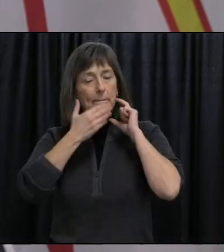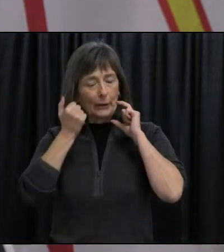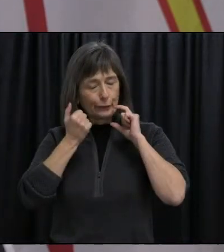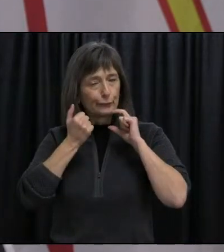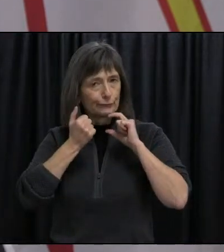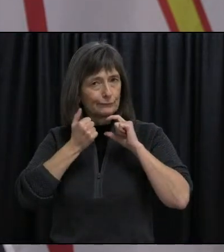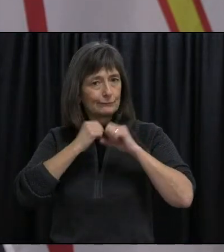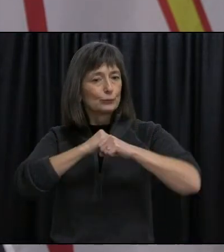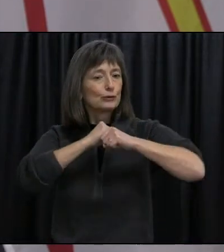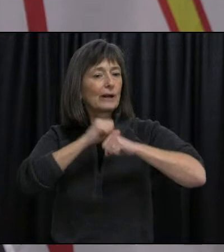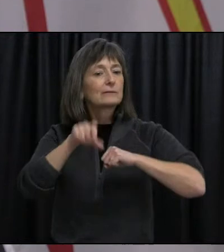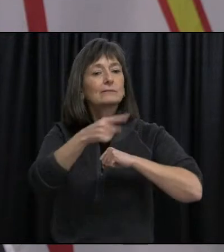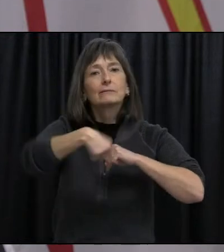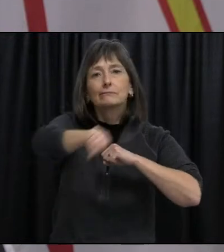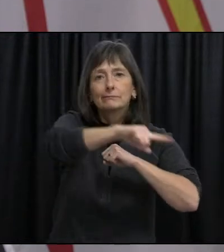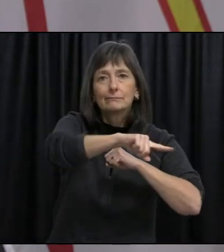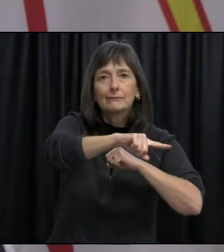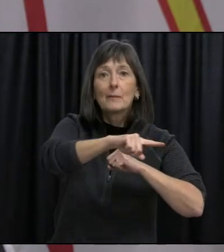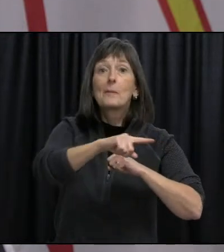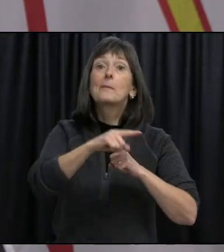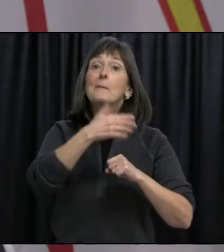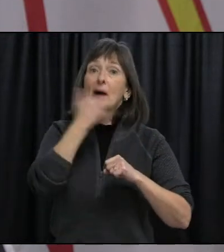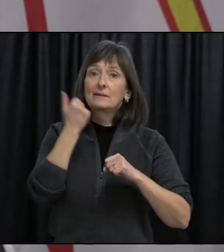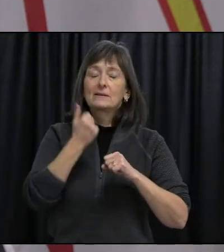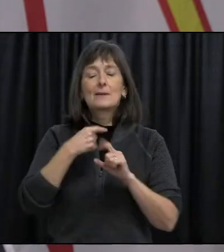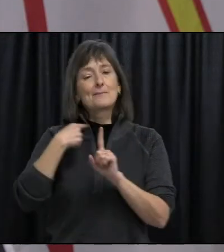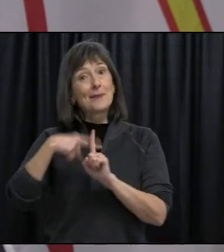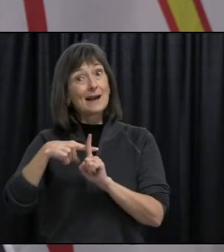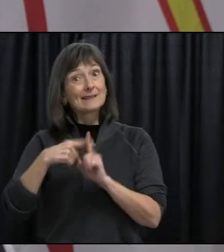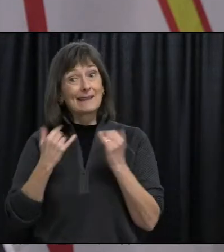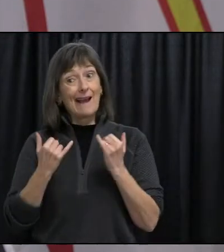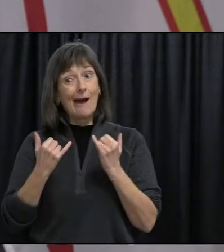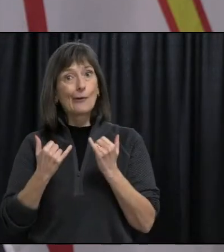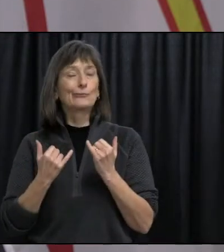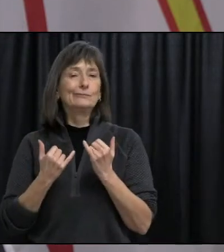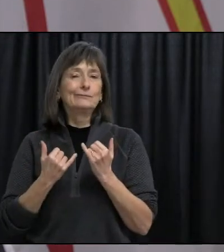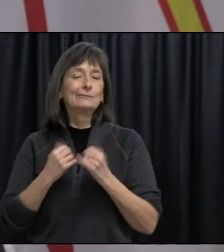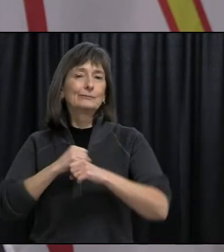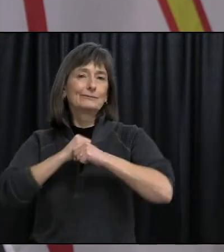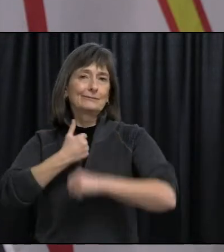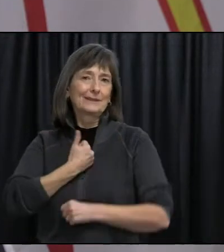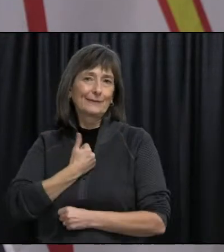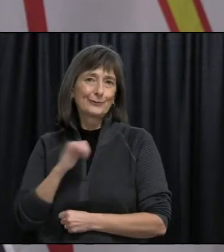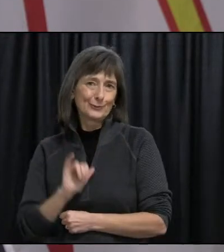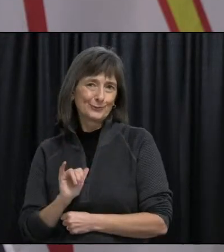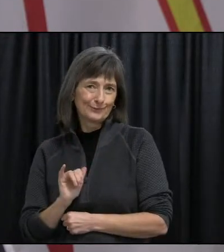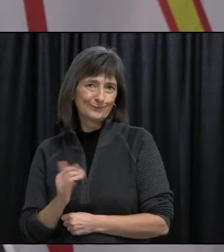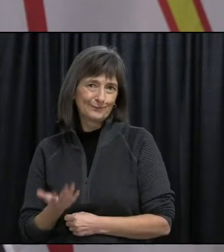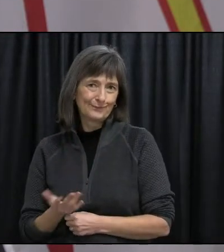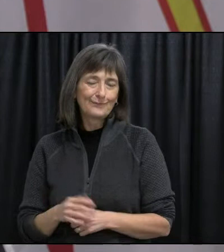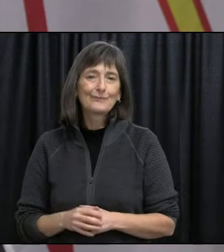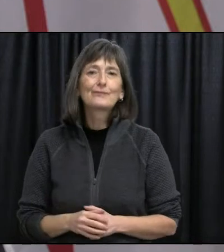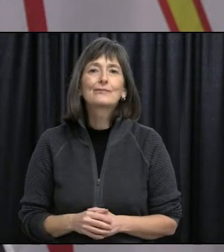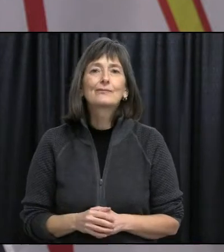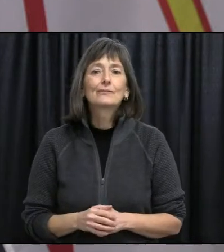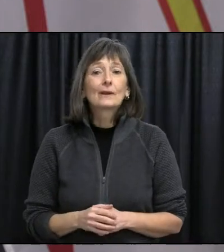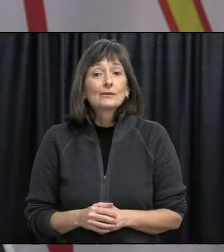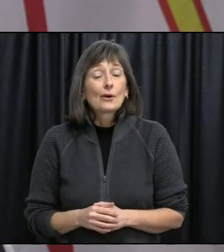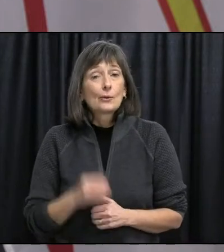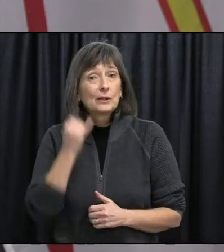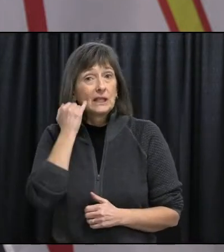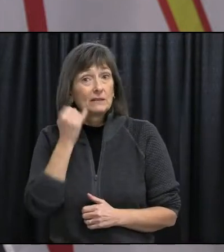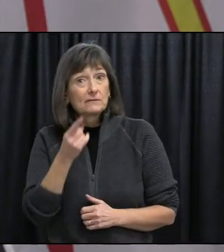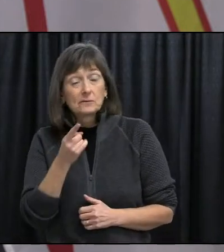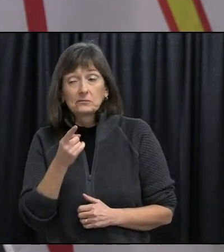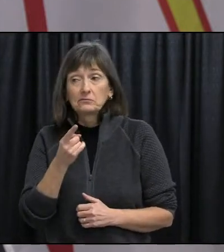and definitely for protecting yourself as well. So the best option, if it's something that you,